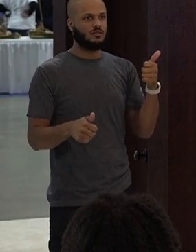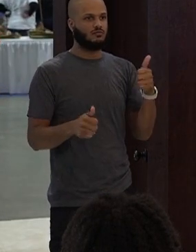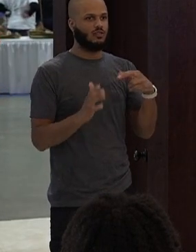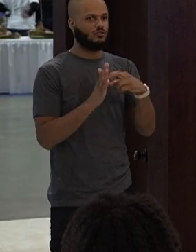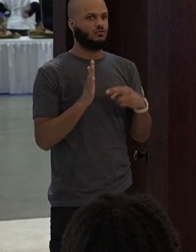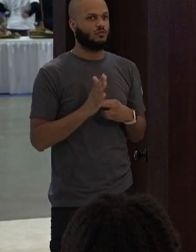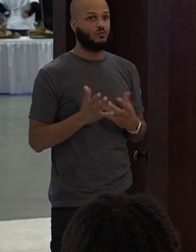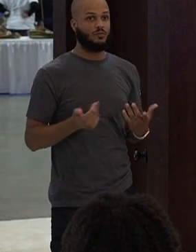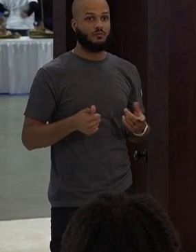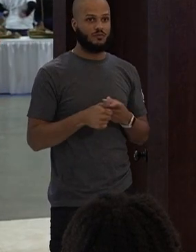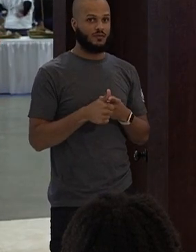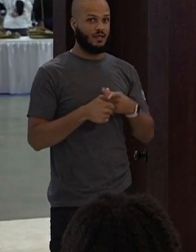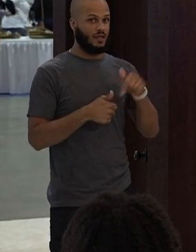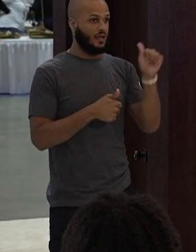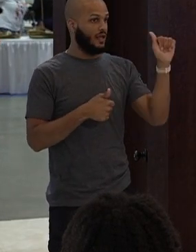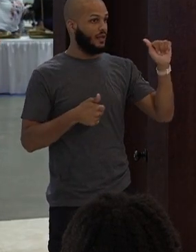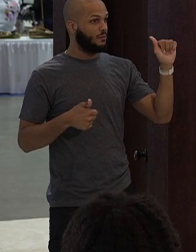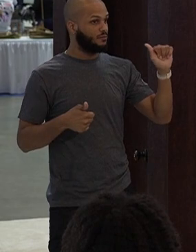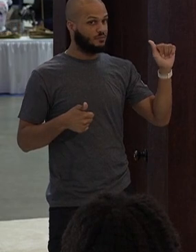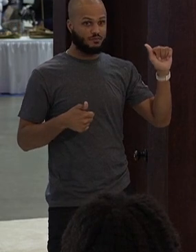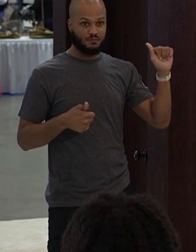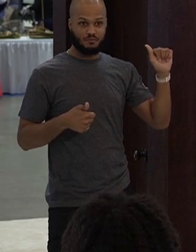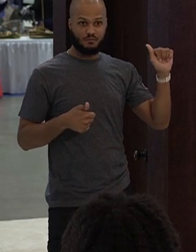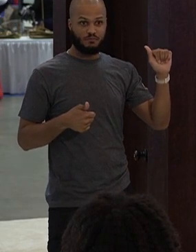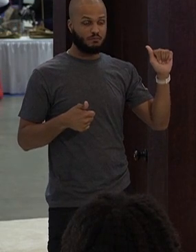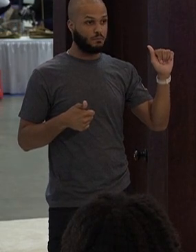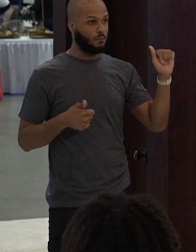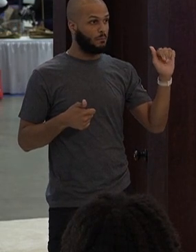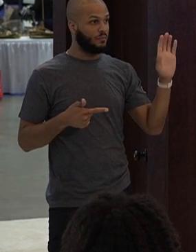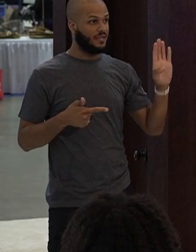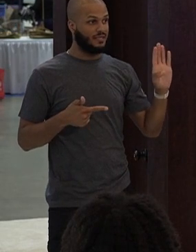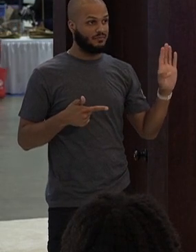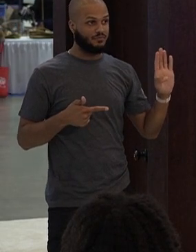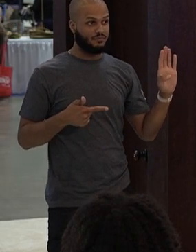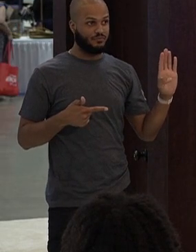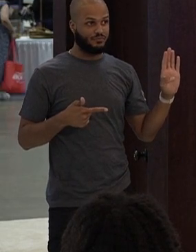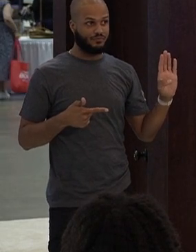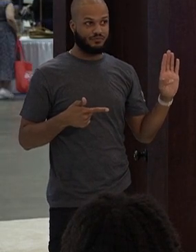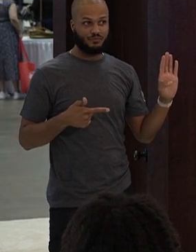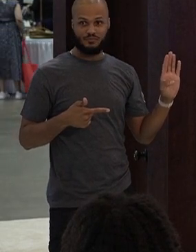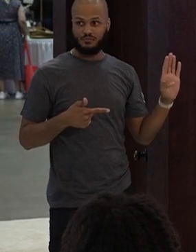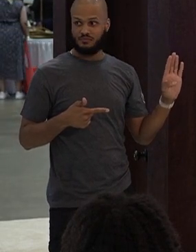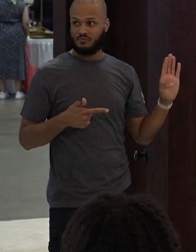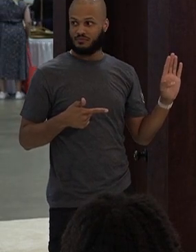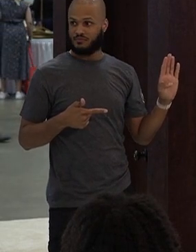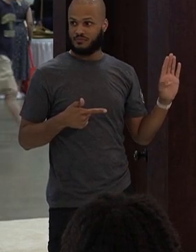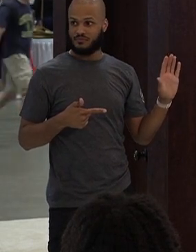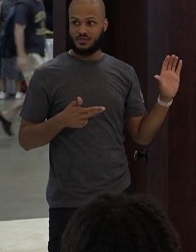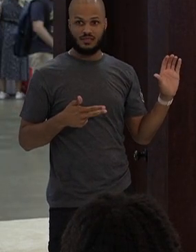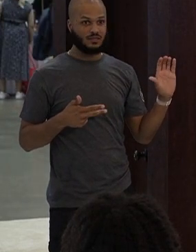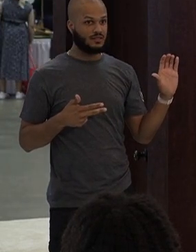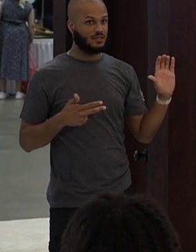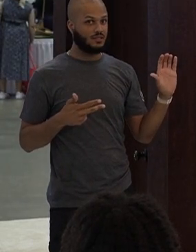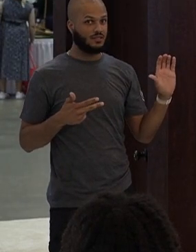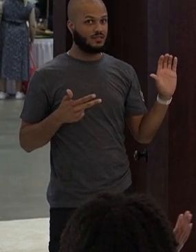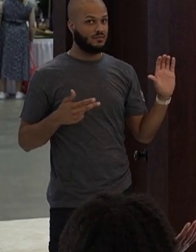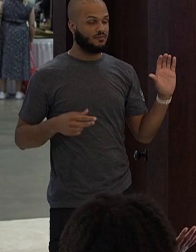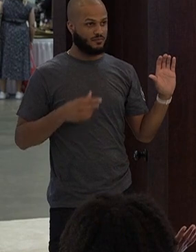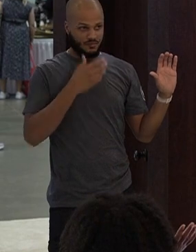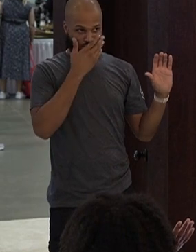Brooklyn Bridge. Anybody? B, the St. Louis Arch. C, the Statue of